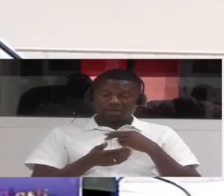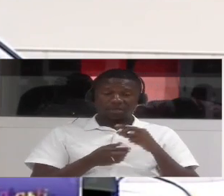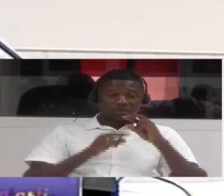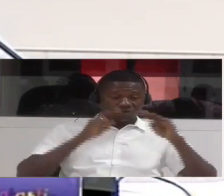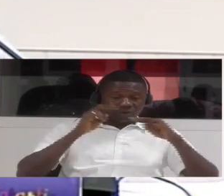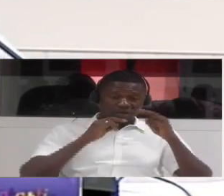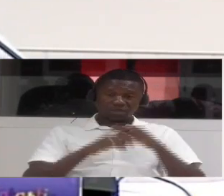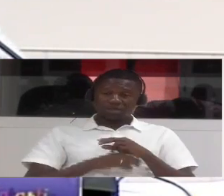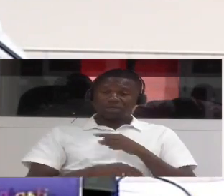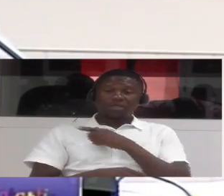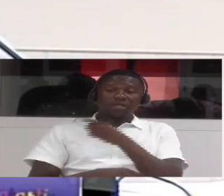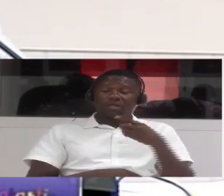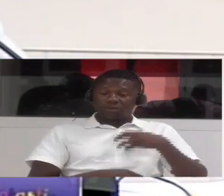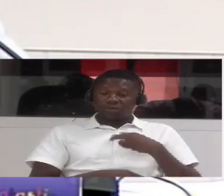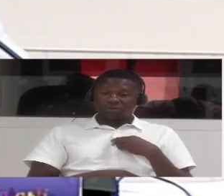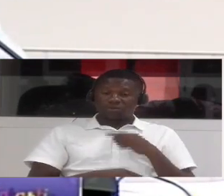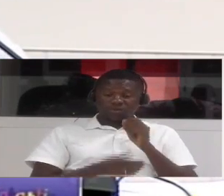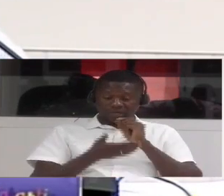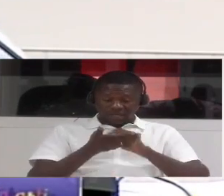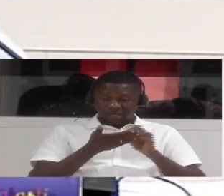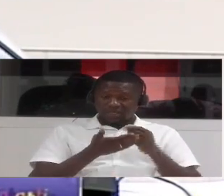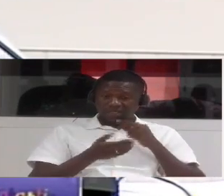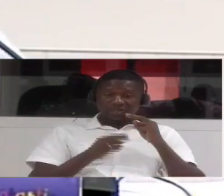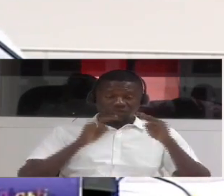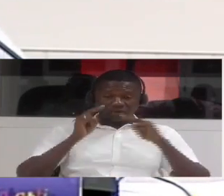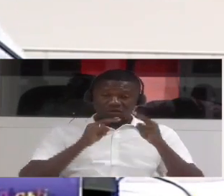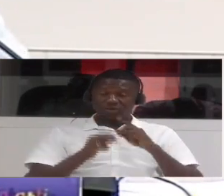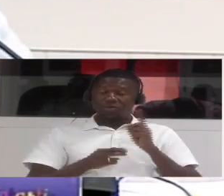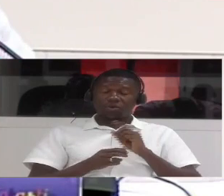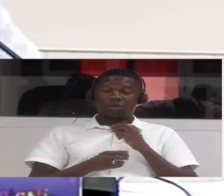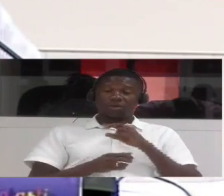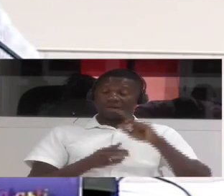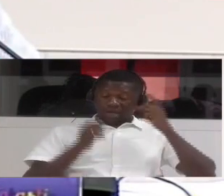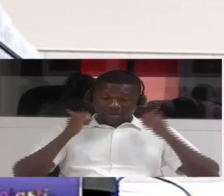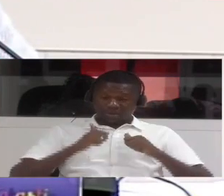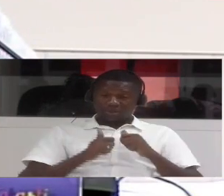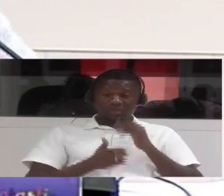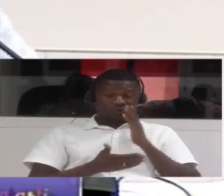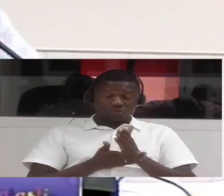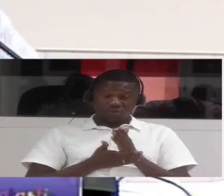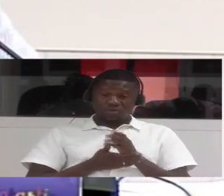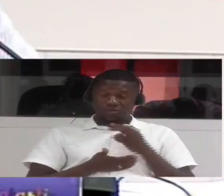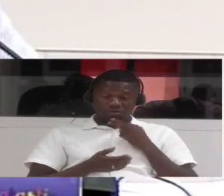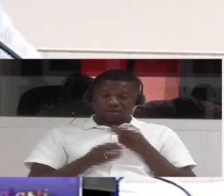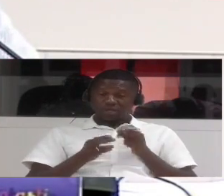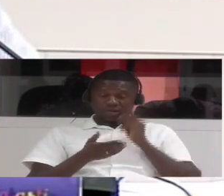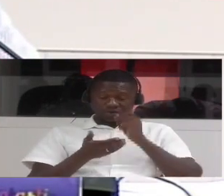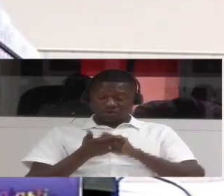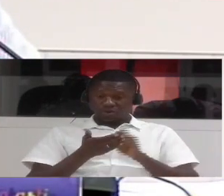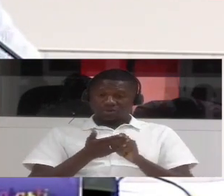story in a manner that was not truly representative of what happened, I wrote a commentary to debunk